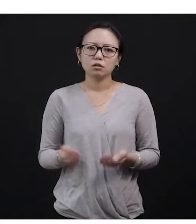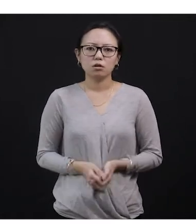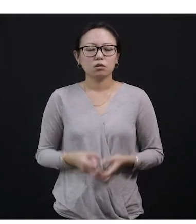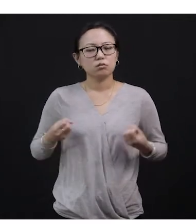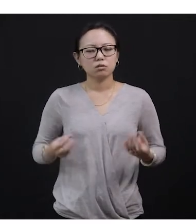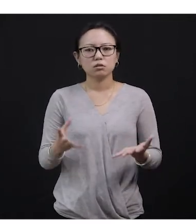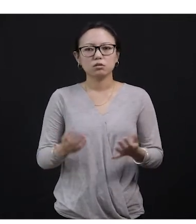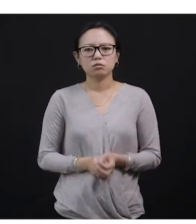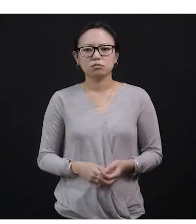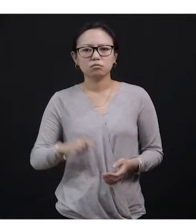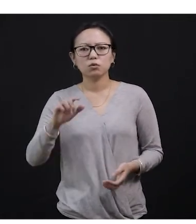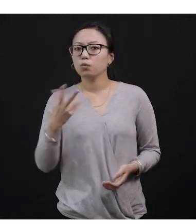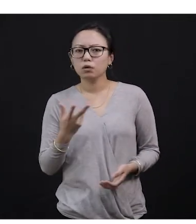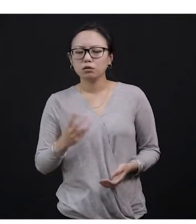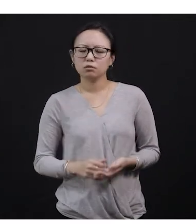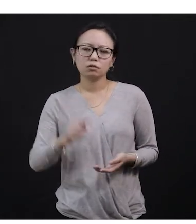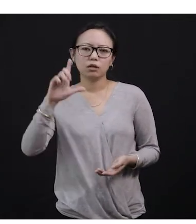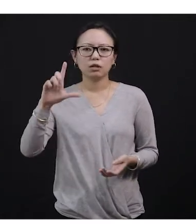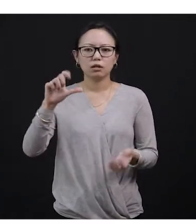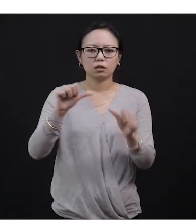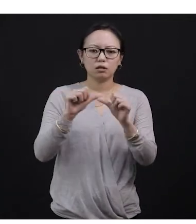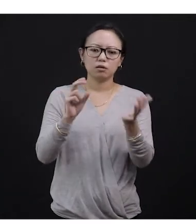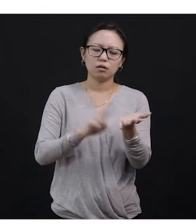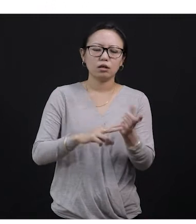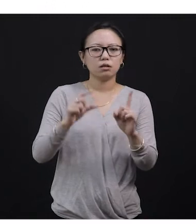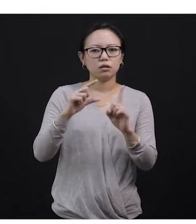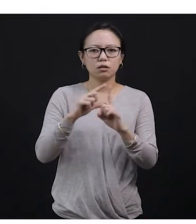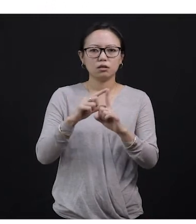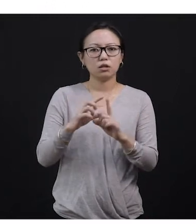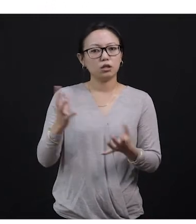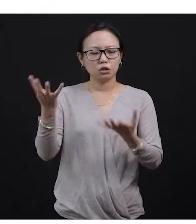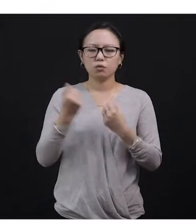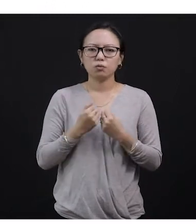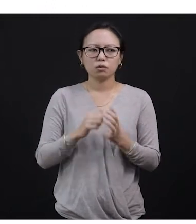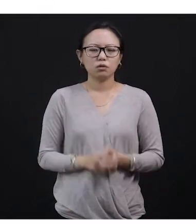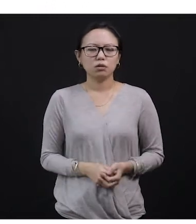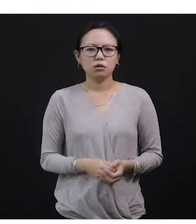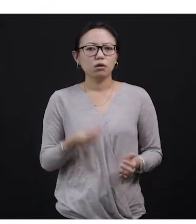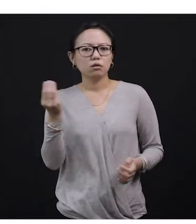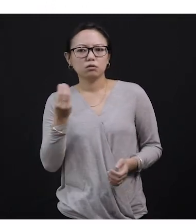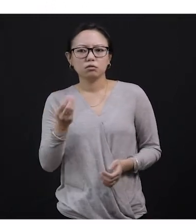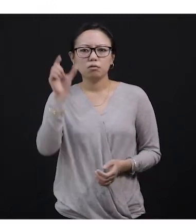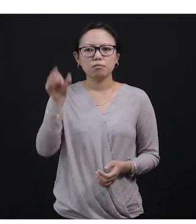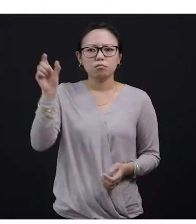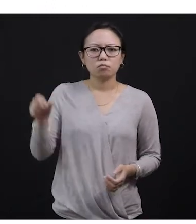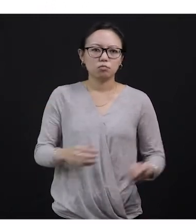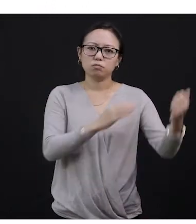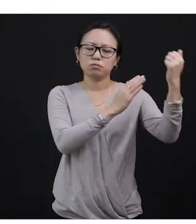while fighting for land, there were some clans who became very powerful and they succeeded